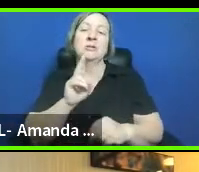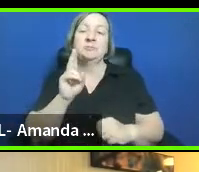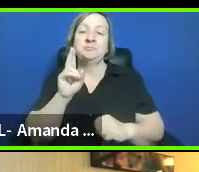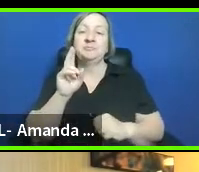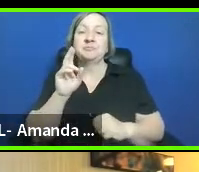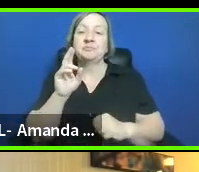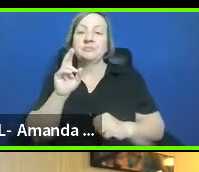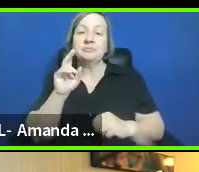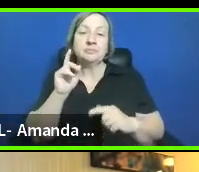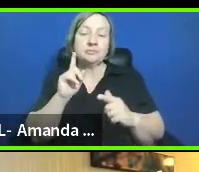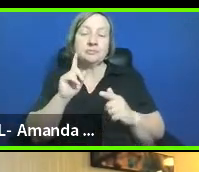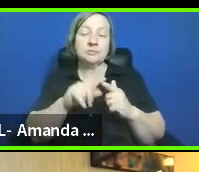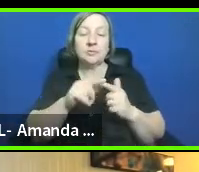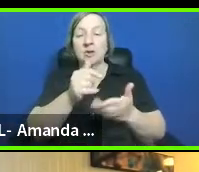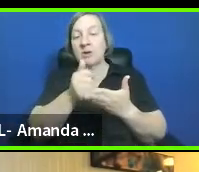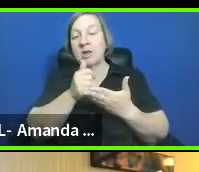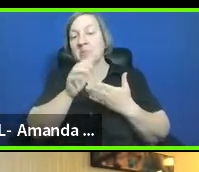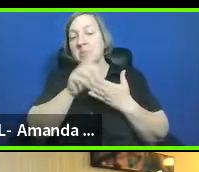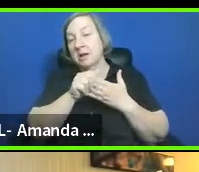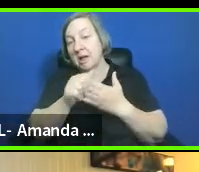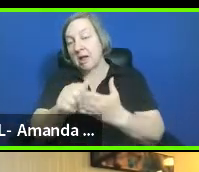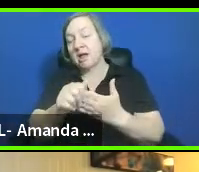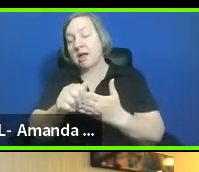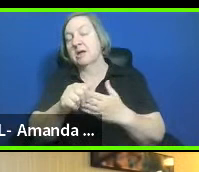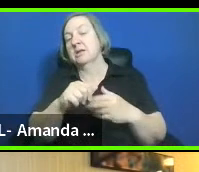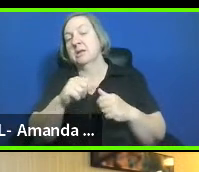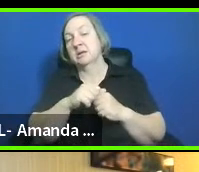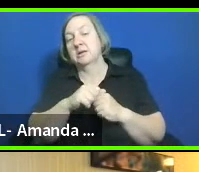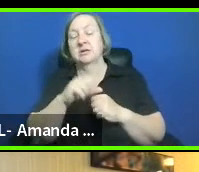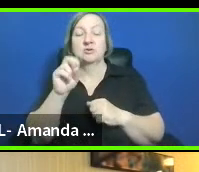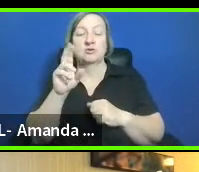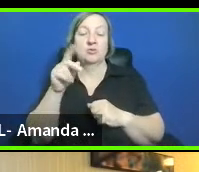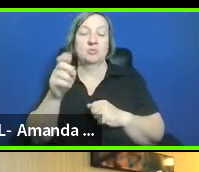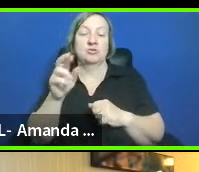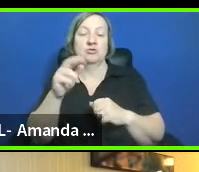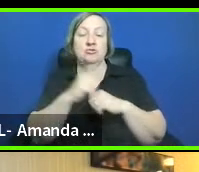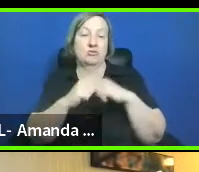to guide us through a selected superstructure.